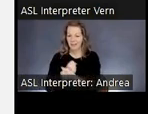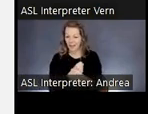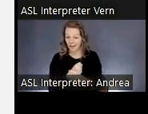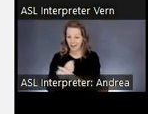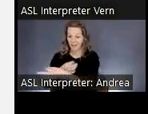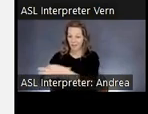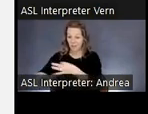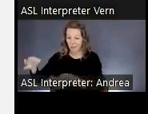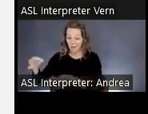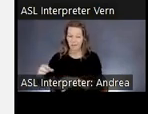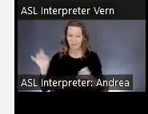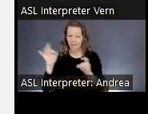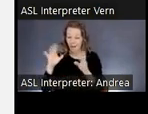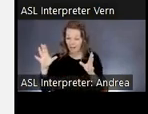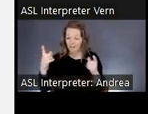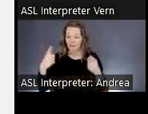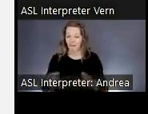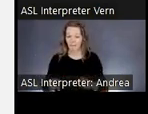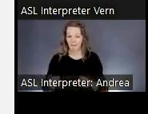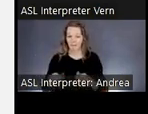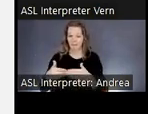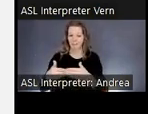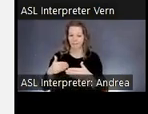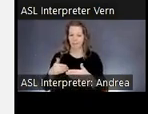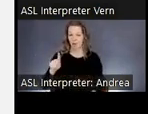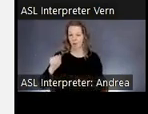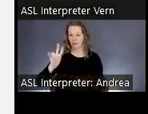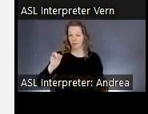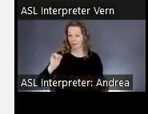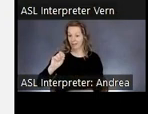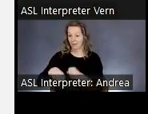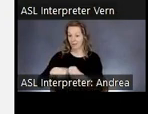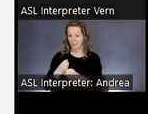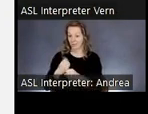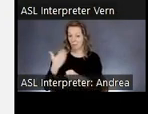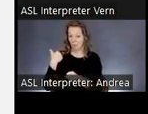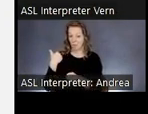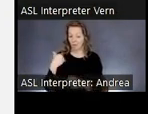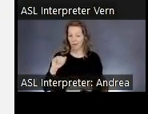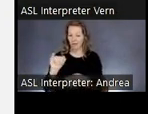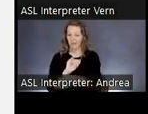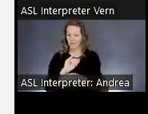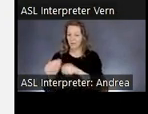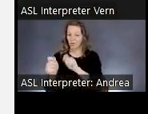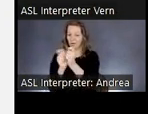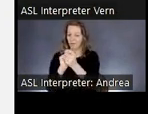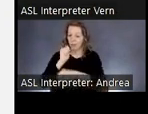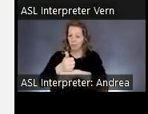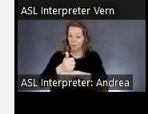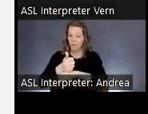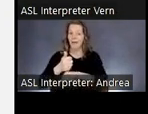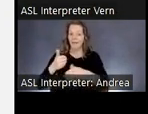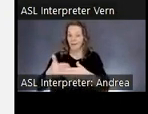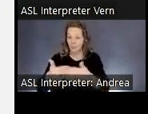here, 170 years ago, the Industrial Revolution, and today. So when we think about all the ways that this culture